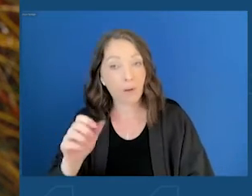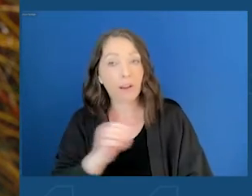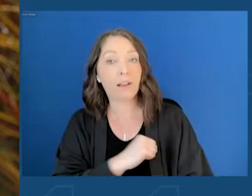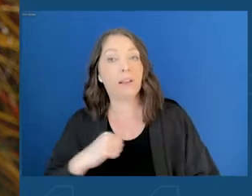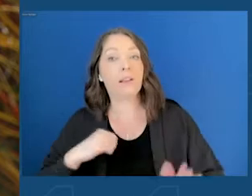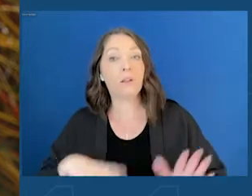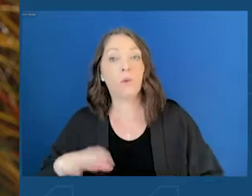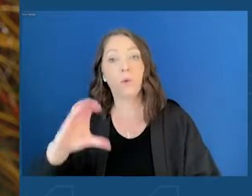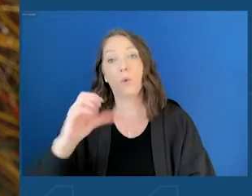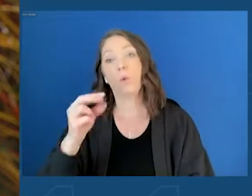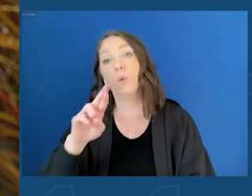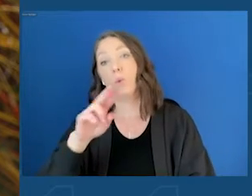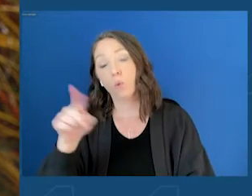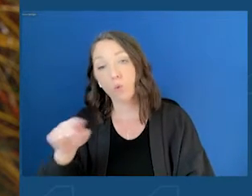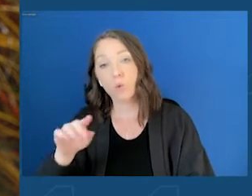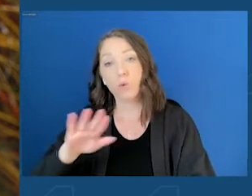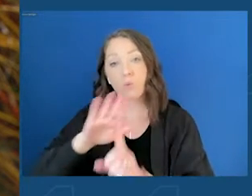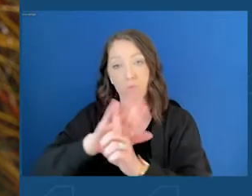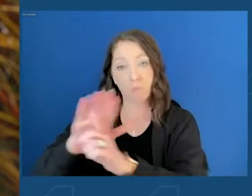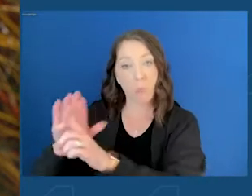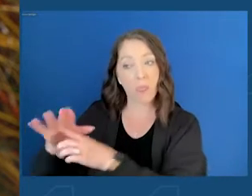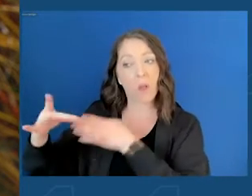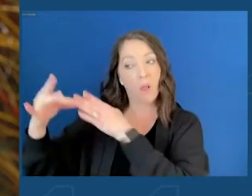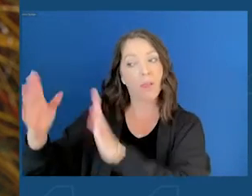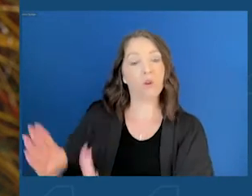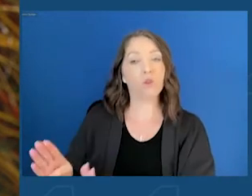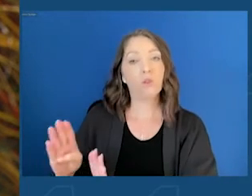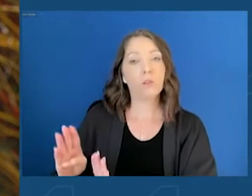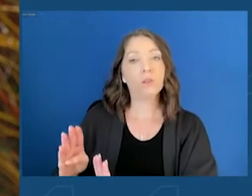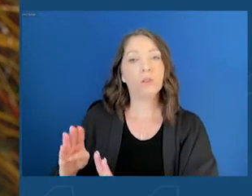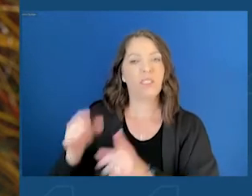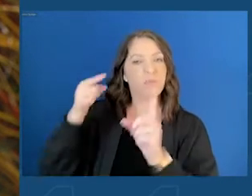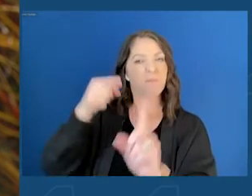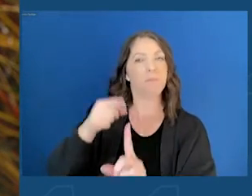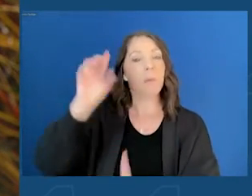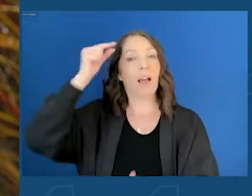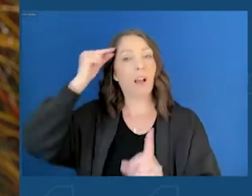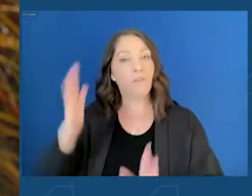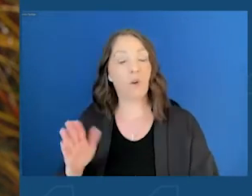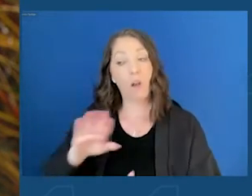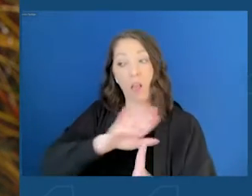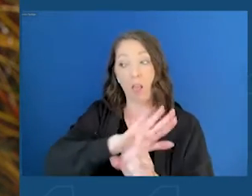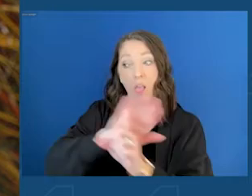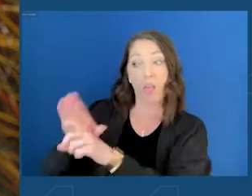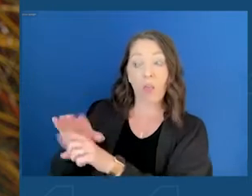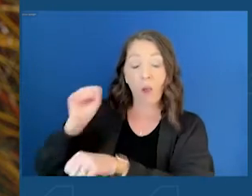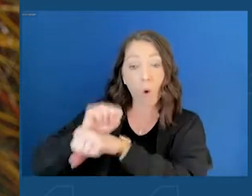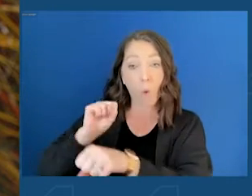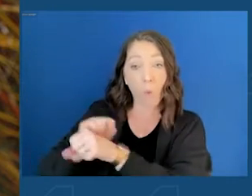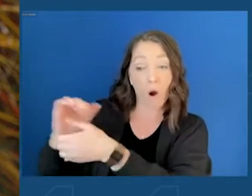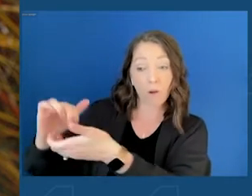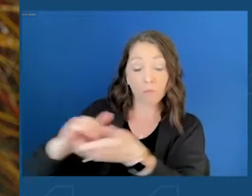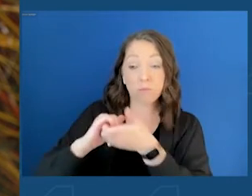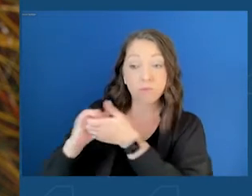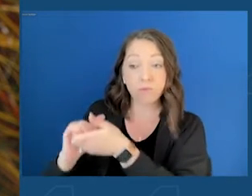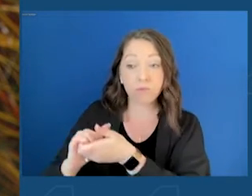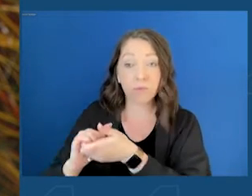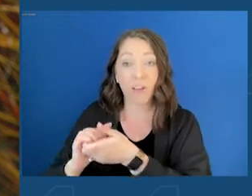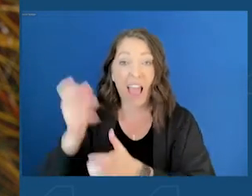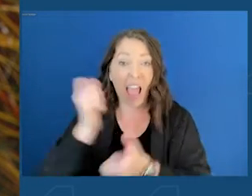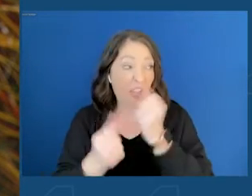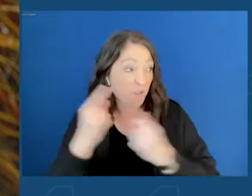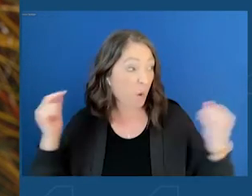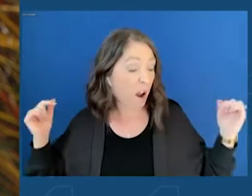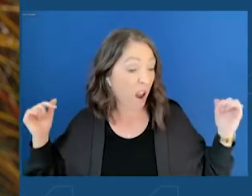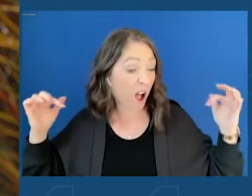Catalina Cruz, their respective leaders, and most particularly Governor Hochul, what they have done together to bring us all together, this